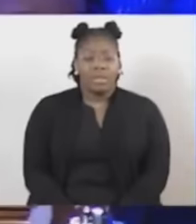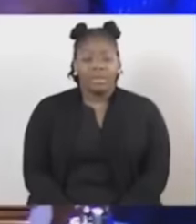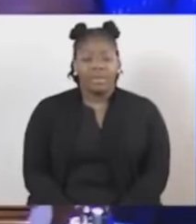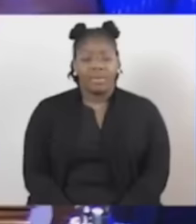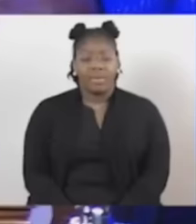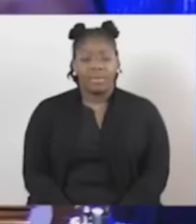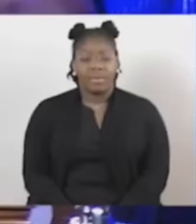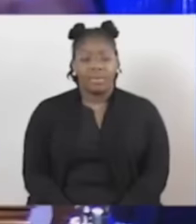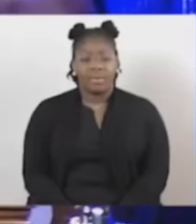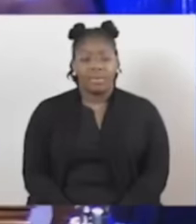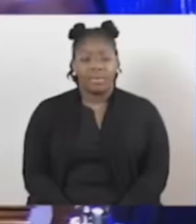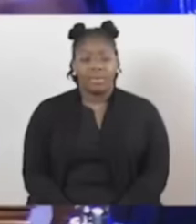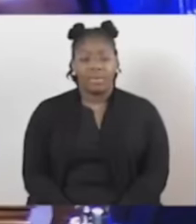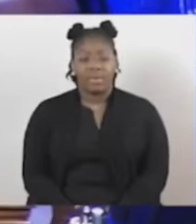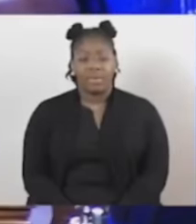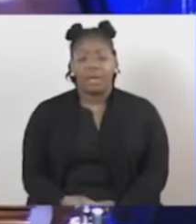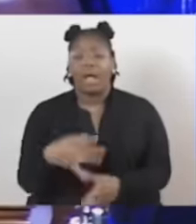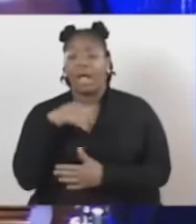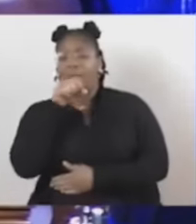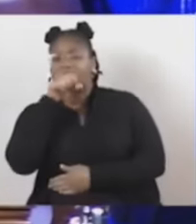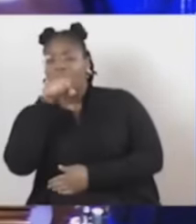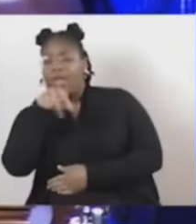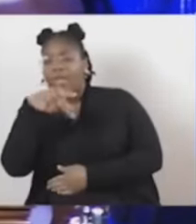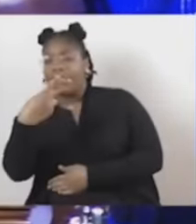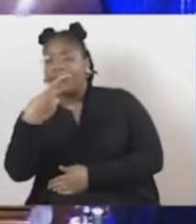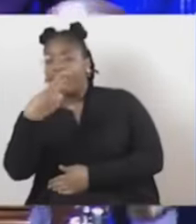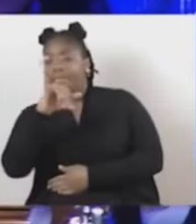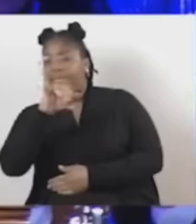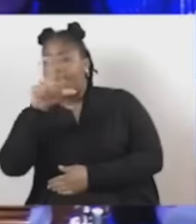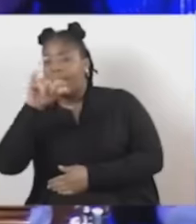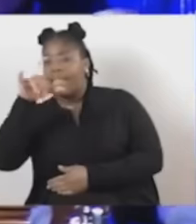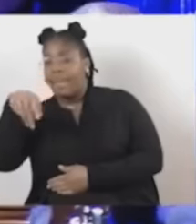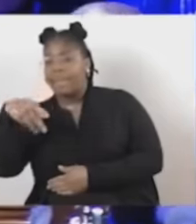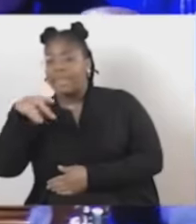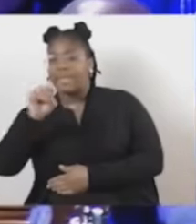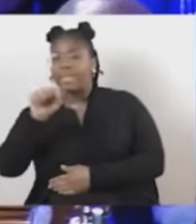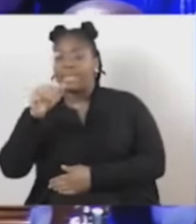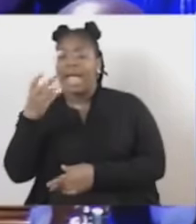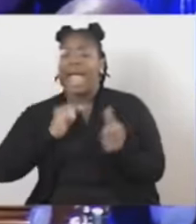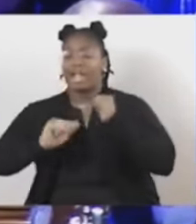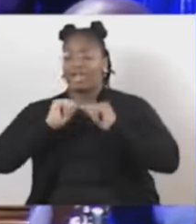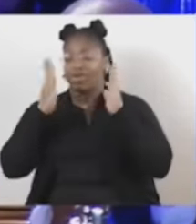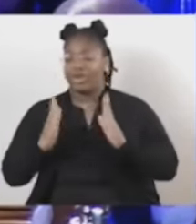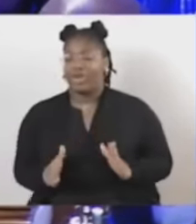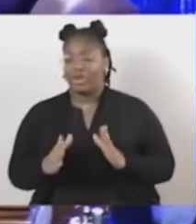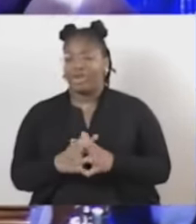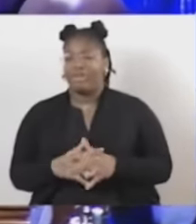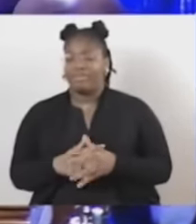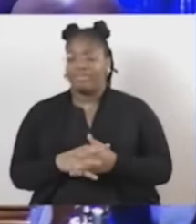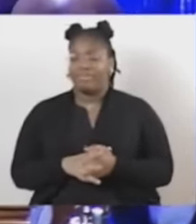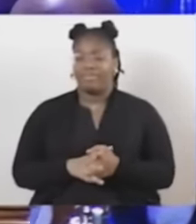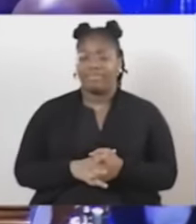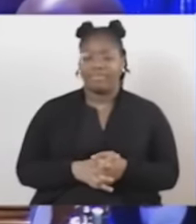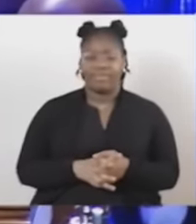I like Mission Impossible. I love Philip Seymour Hoffman. Y'all remember Philip Seymour Hoffman? He's such a great actor. I love his villain roles in movies.